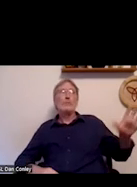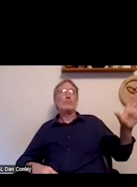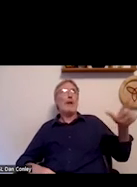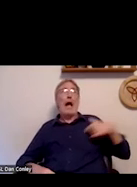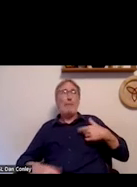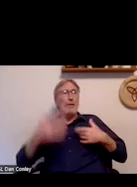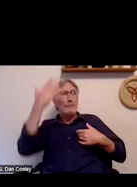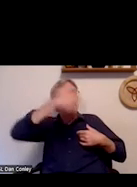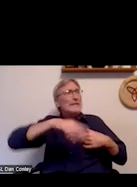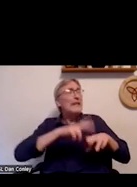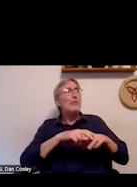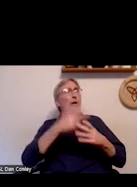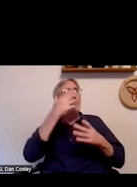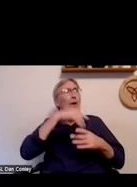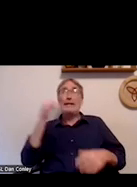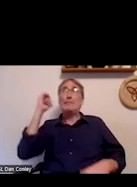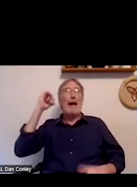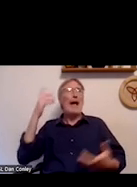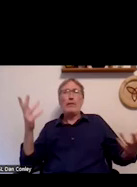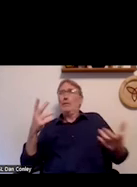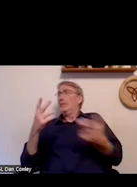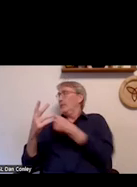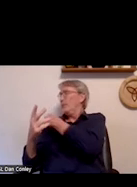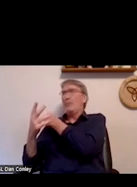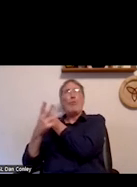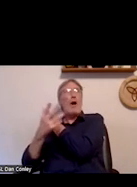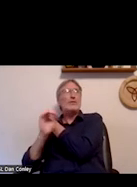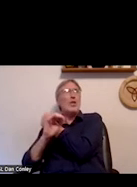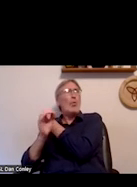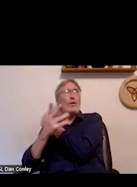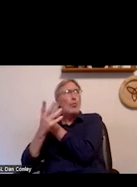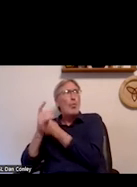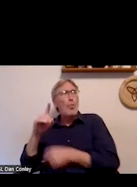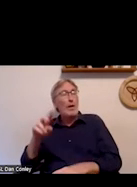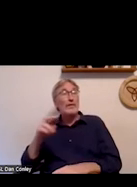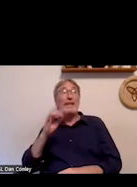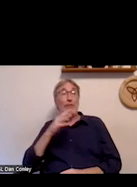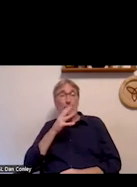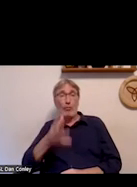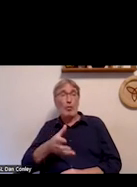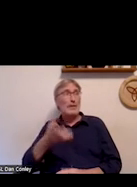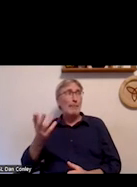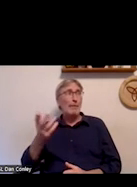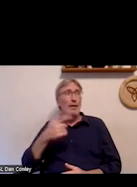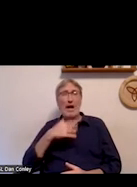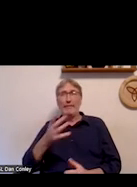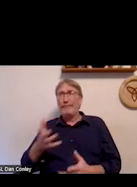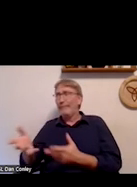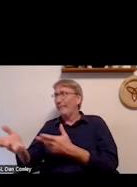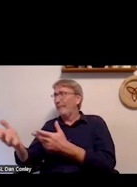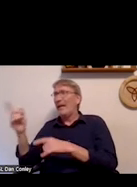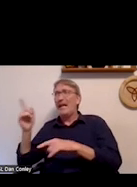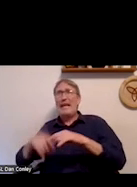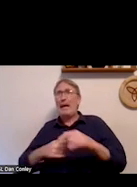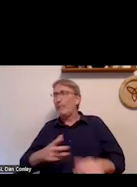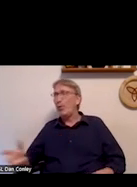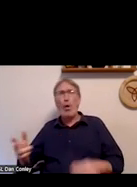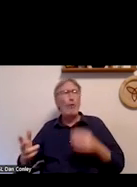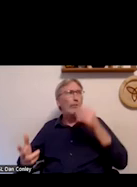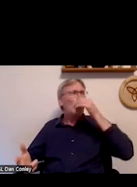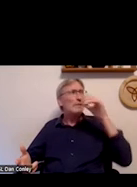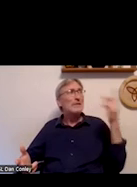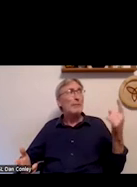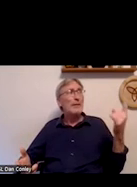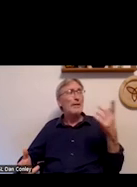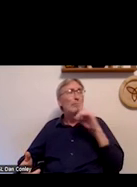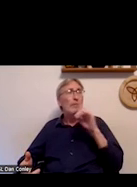front seat. He's in the back seat, and there's nobody there to watch out for him. If he throws up and I'm somewhere where I can't pull the car over, it's